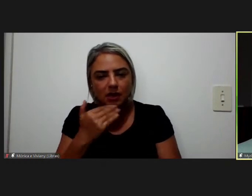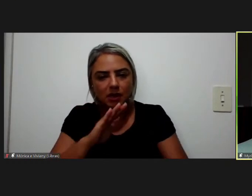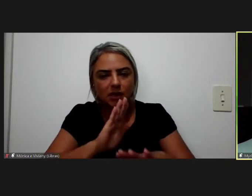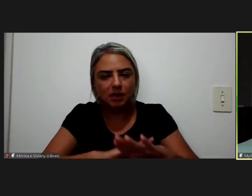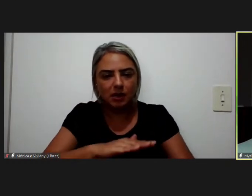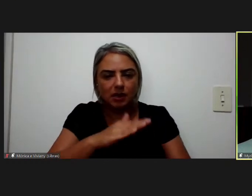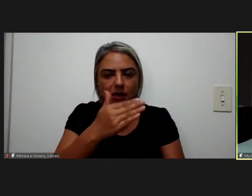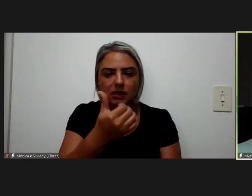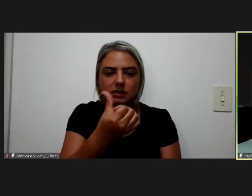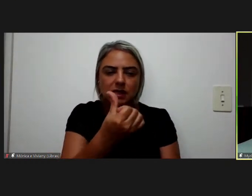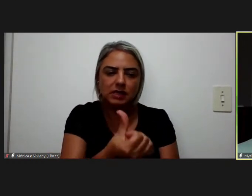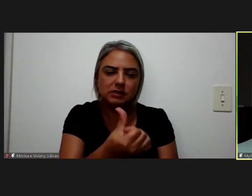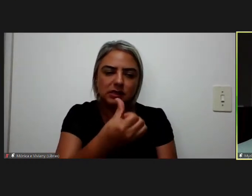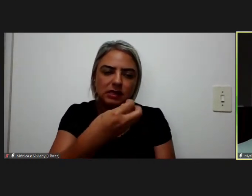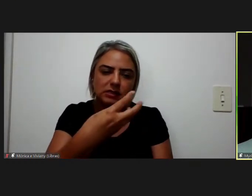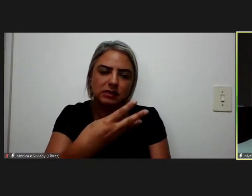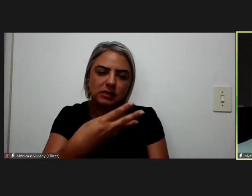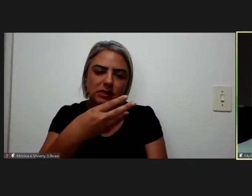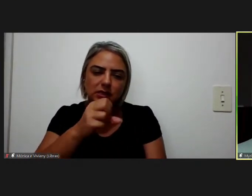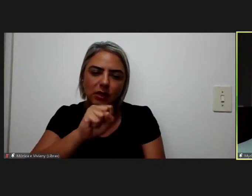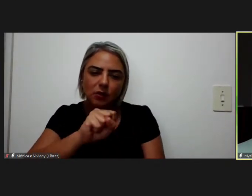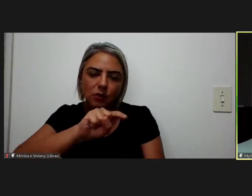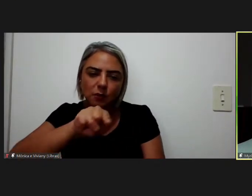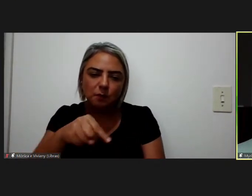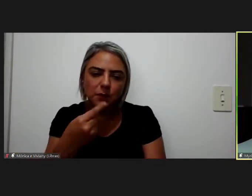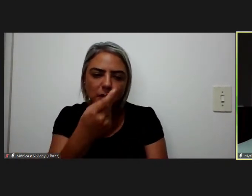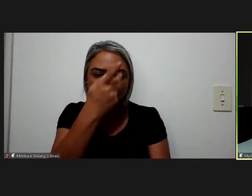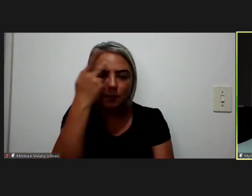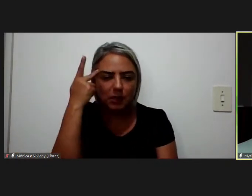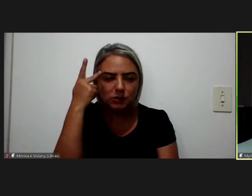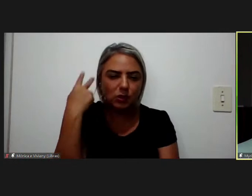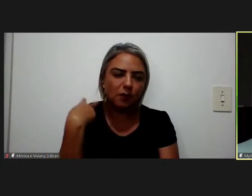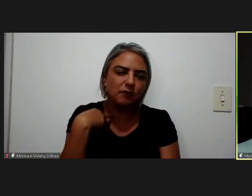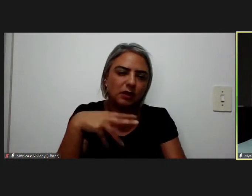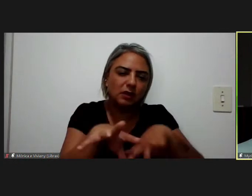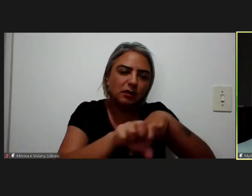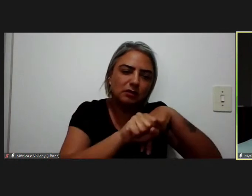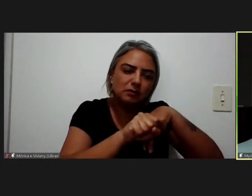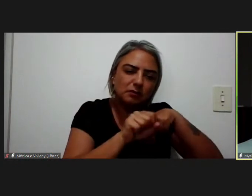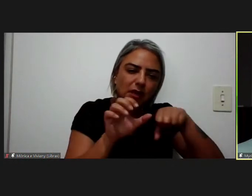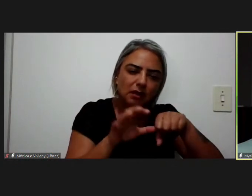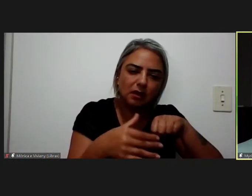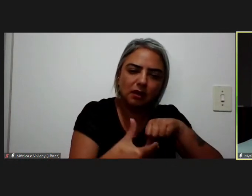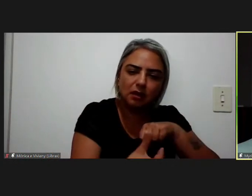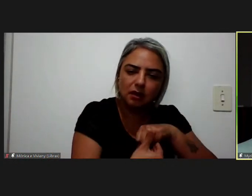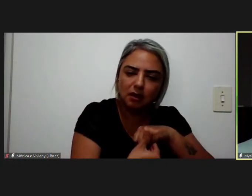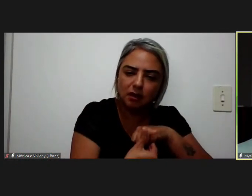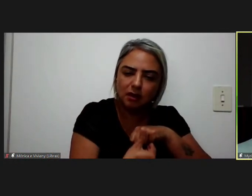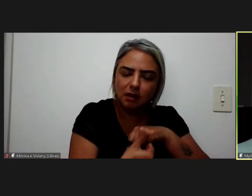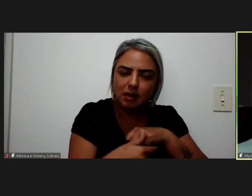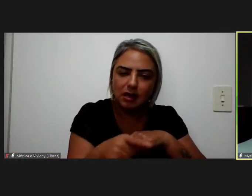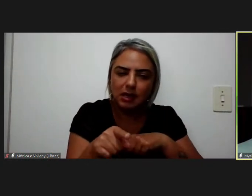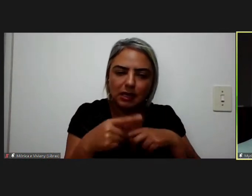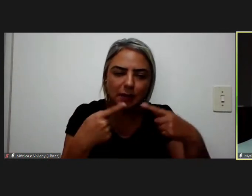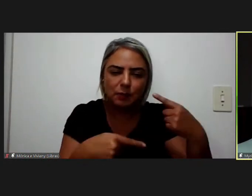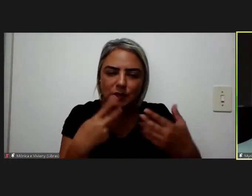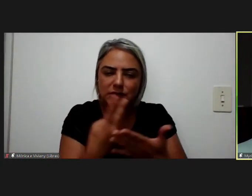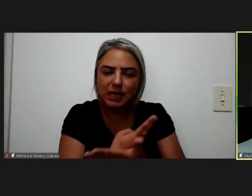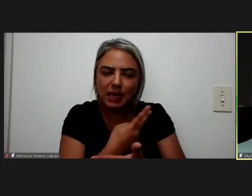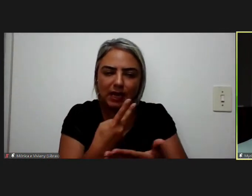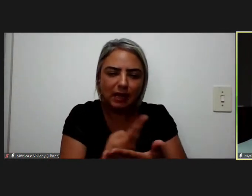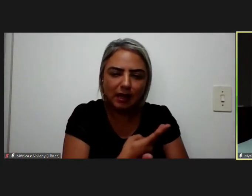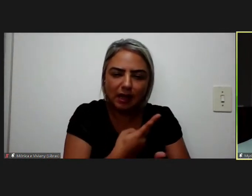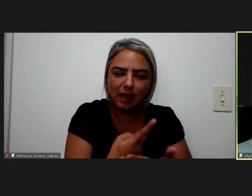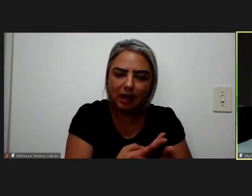lament the death of more than 600,000 Brazilians, which were victims of COVID-19 and